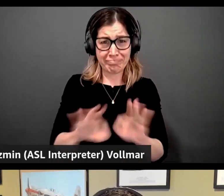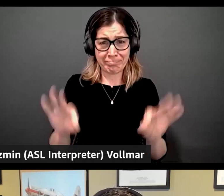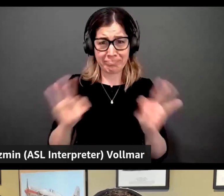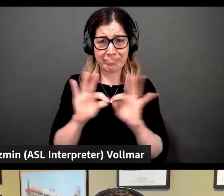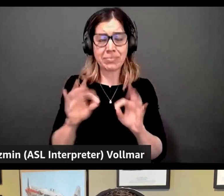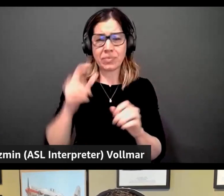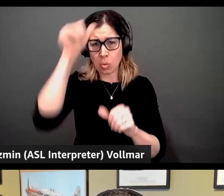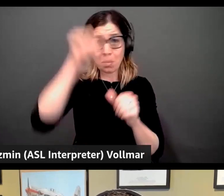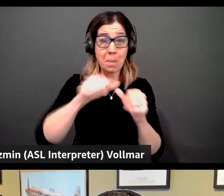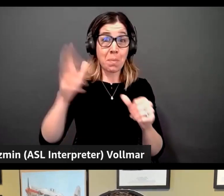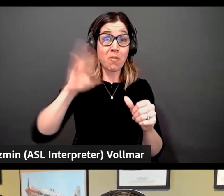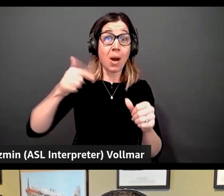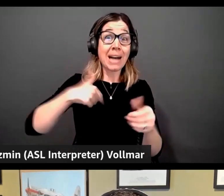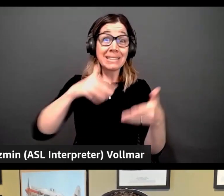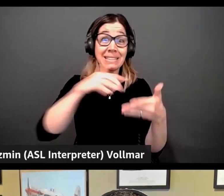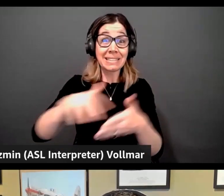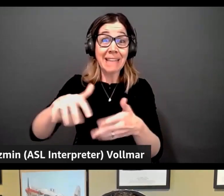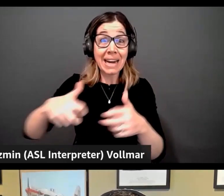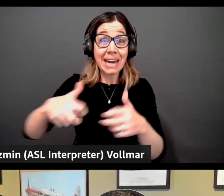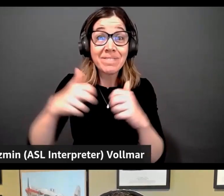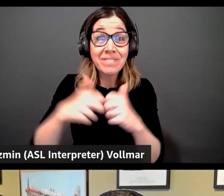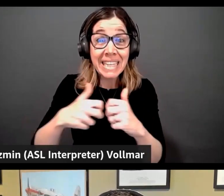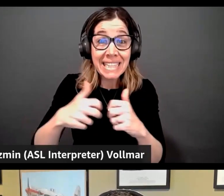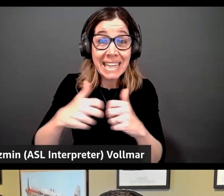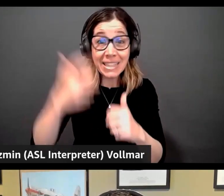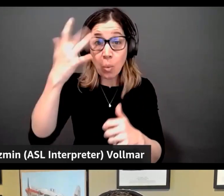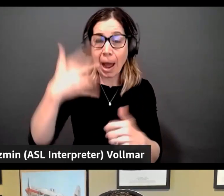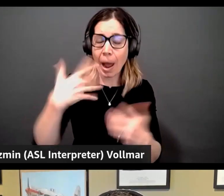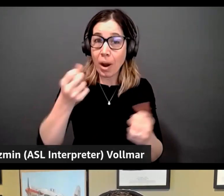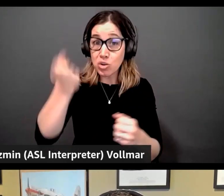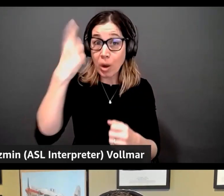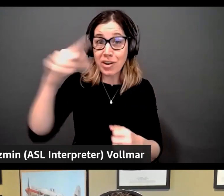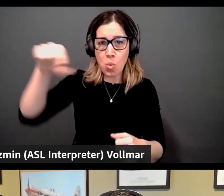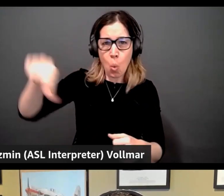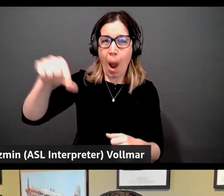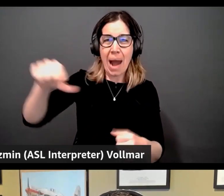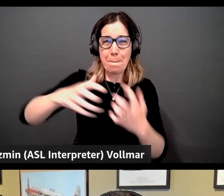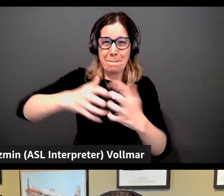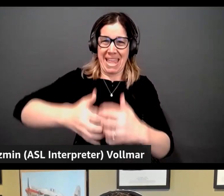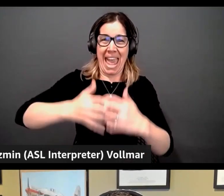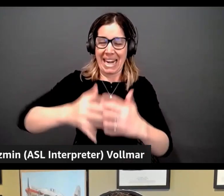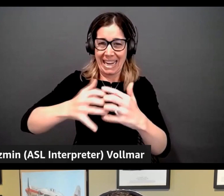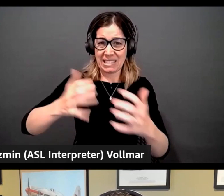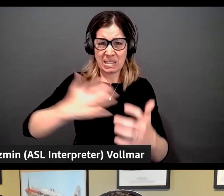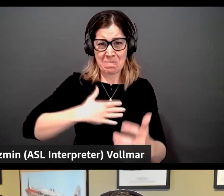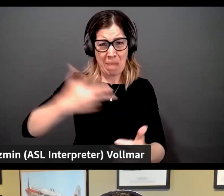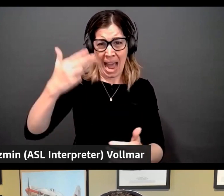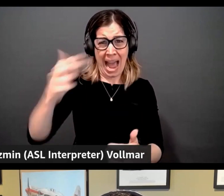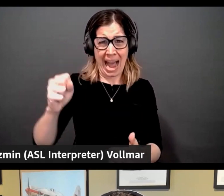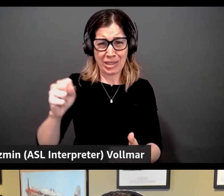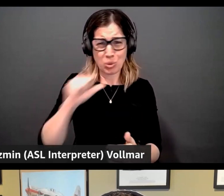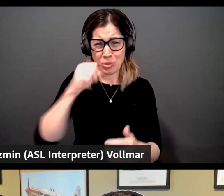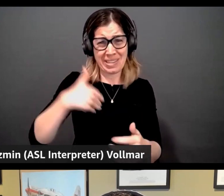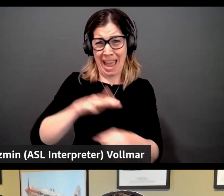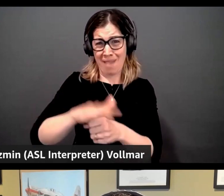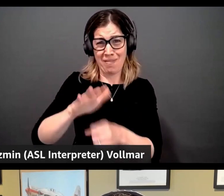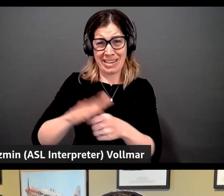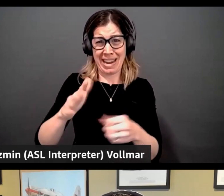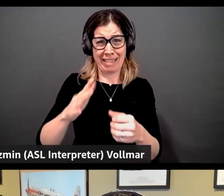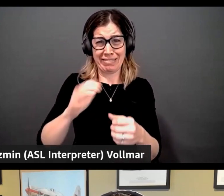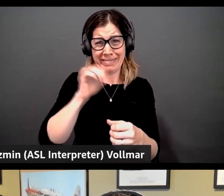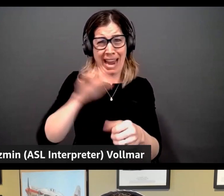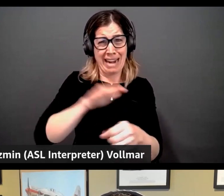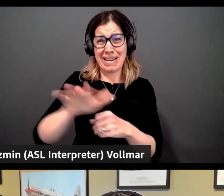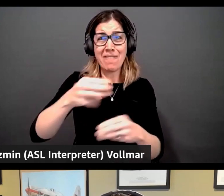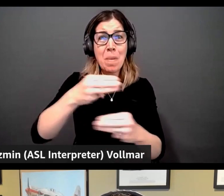physics because I wanted to understand quantum mechanics. My high school course was not enough because we lacked the math, and we couldn't really understand. Like, there was